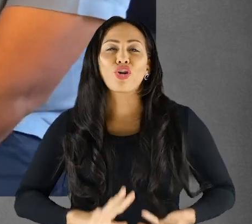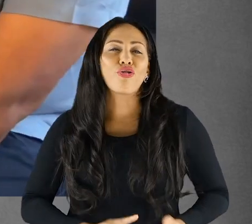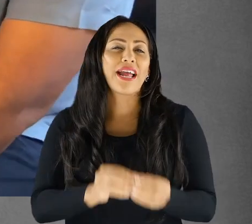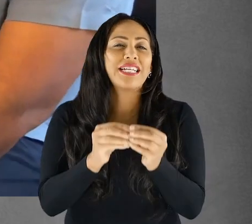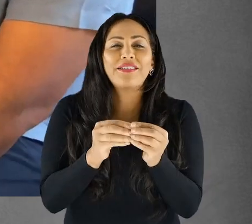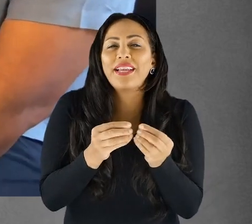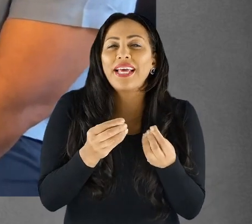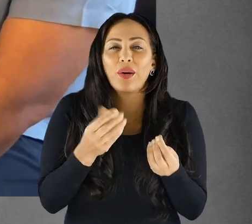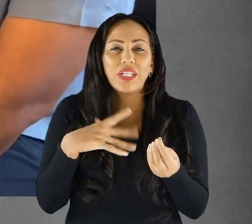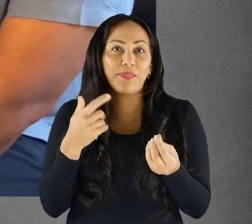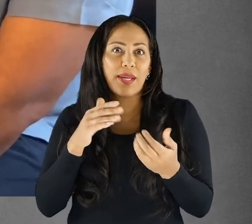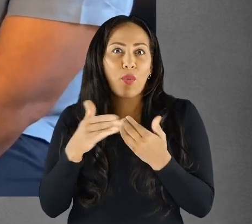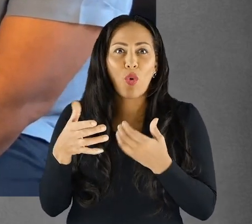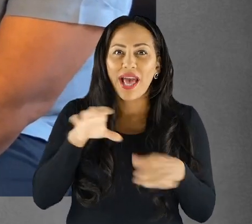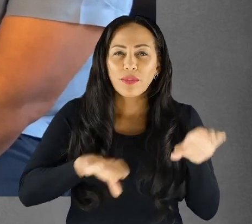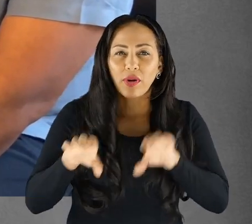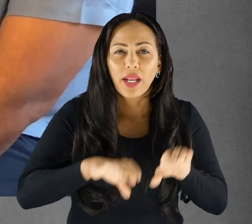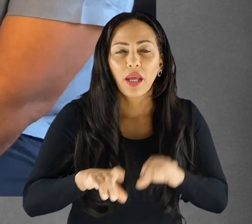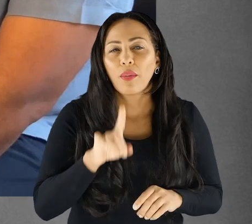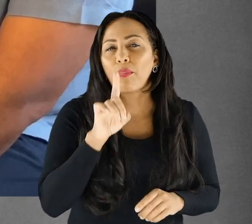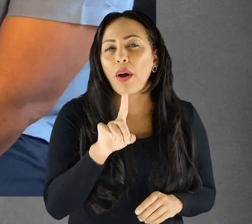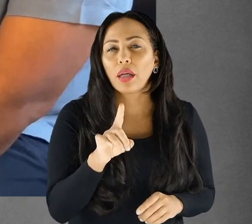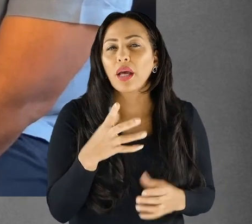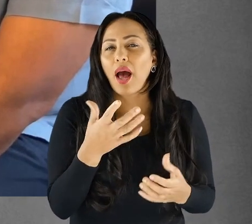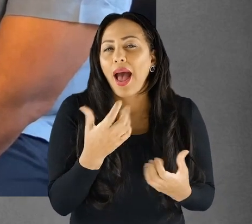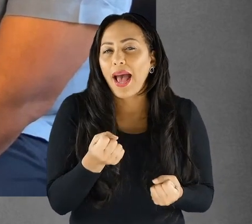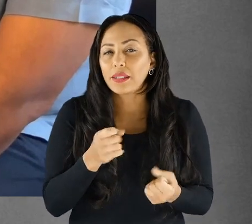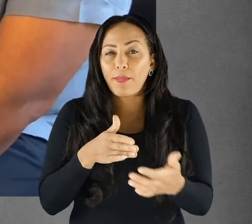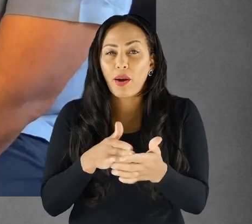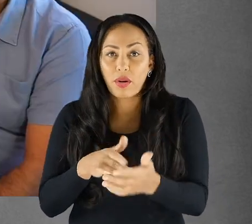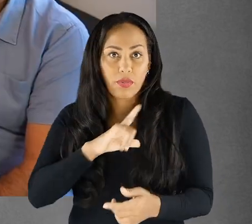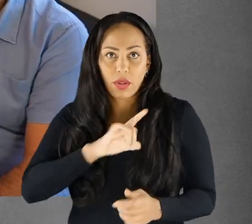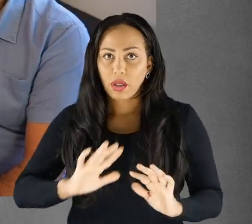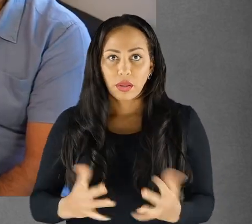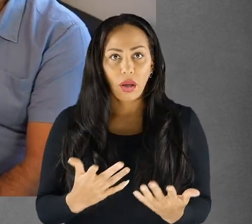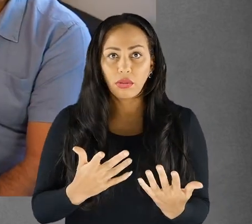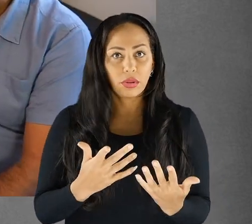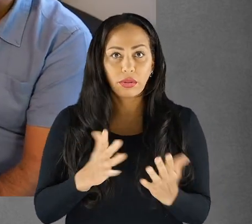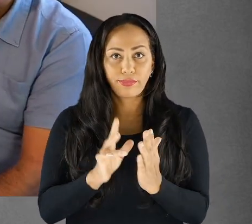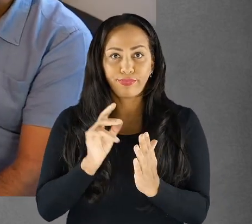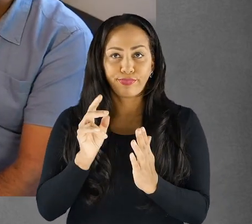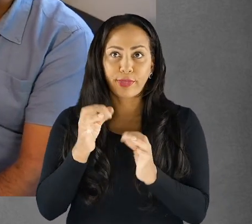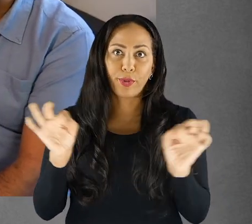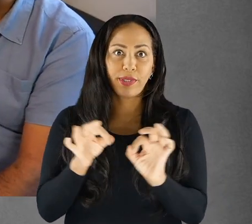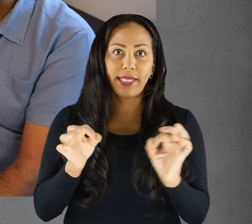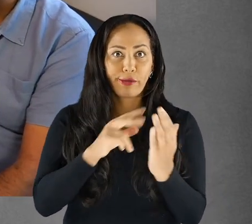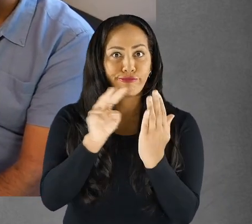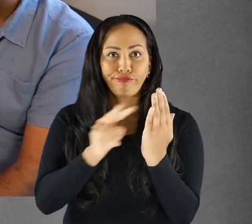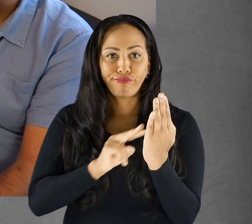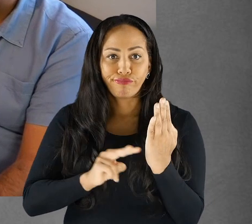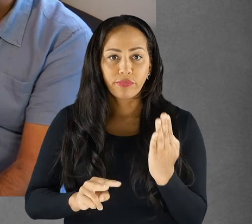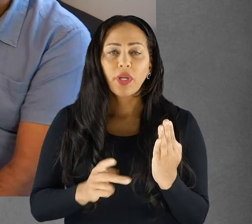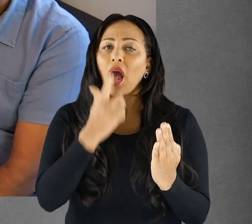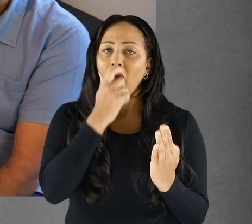to be honoured. But creatively, I wanted to go more exploratory. But I also found there was a barrier for